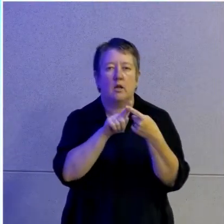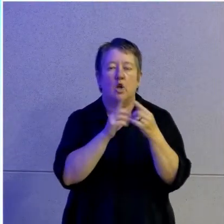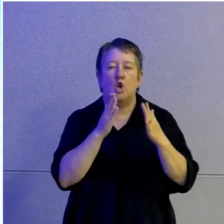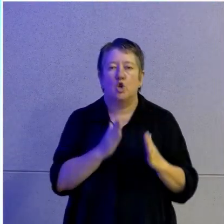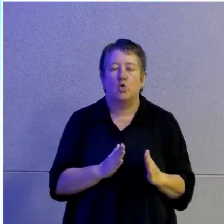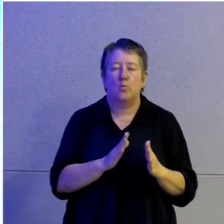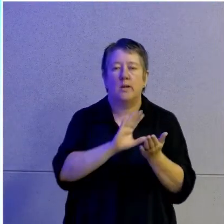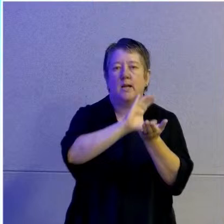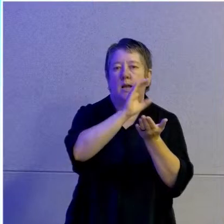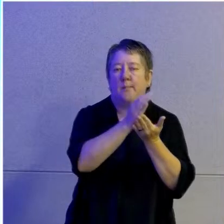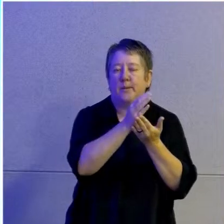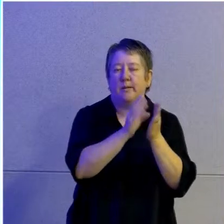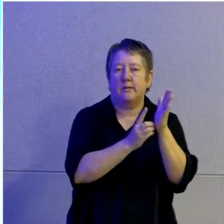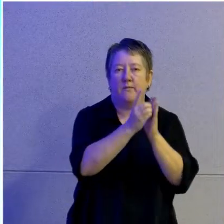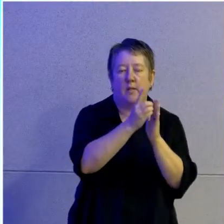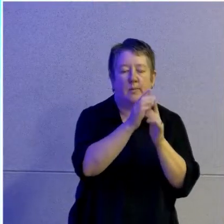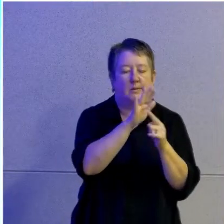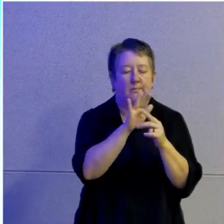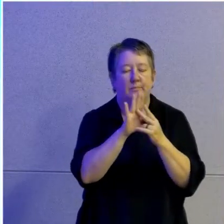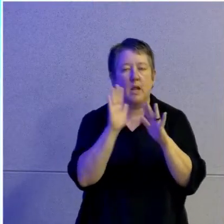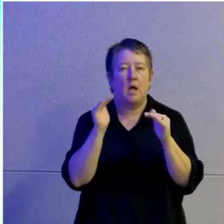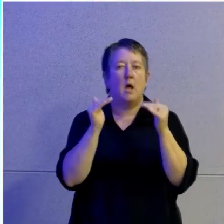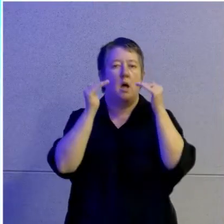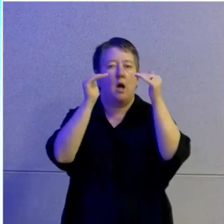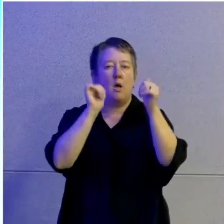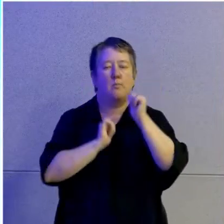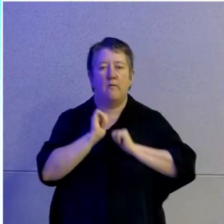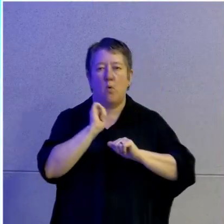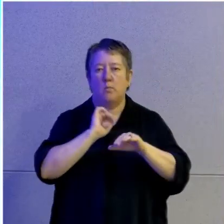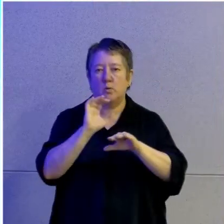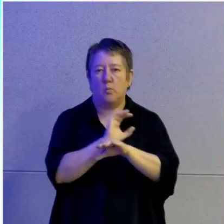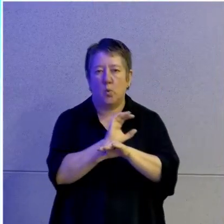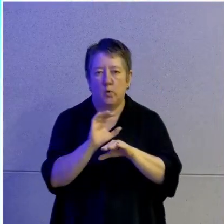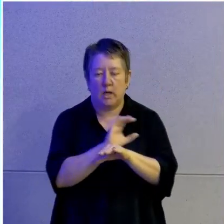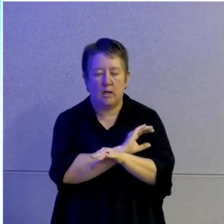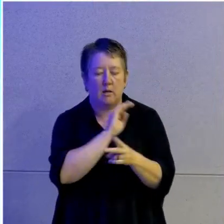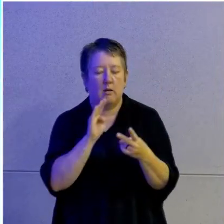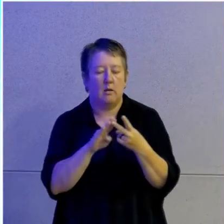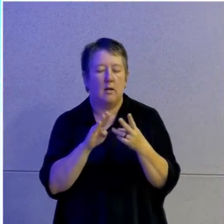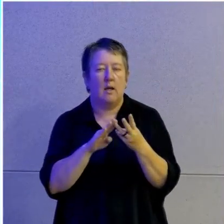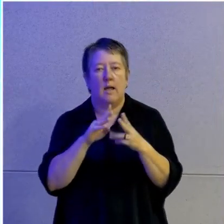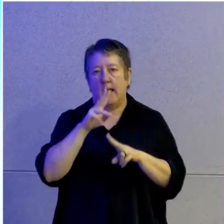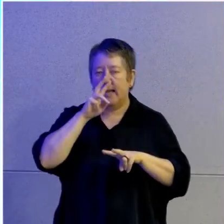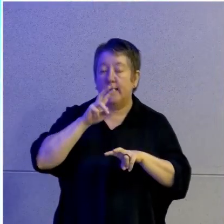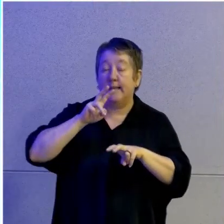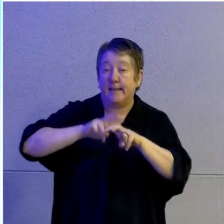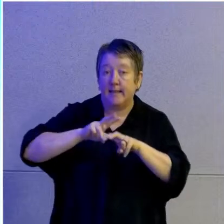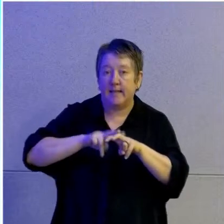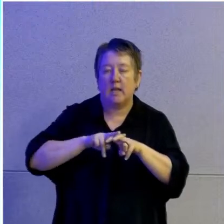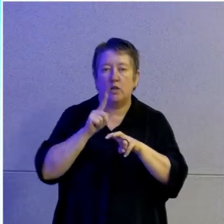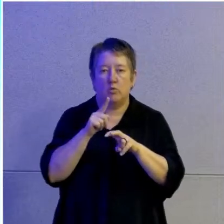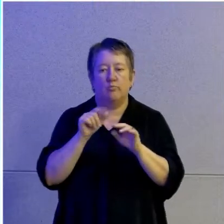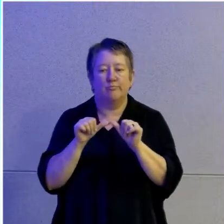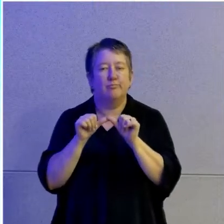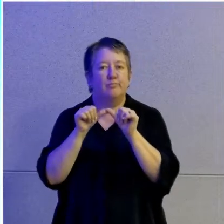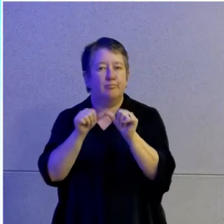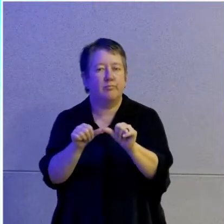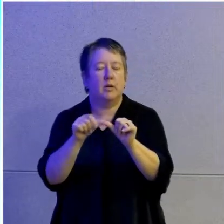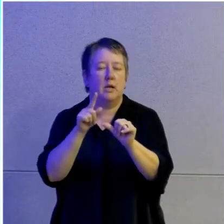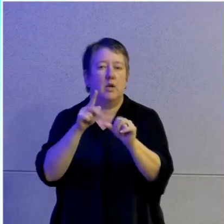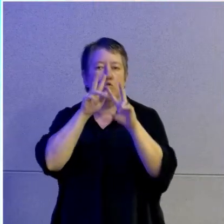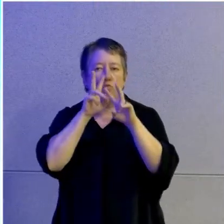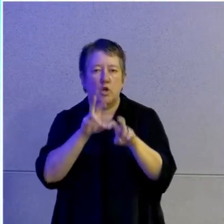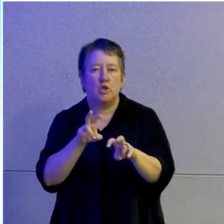capital development, high-performance computing, and need to the constantly strengthening our research and innovation